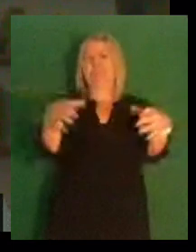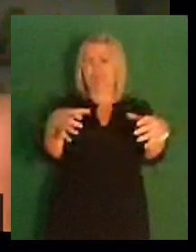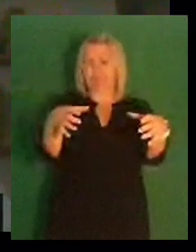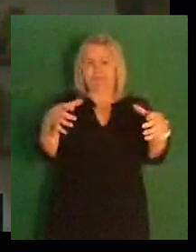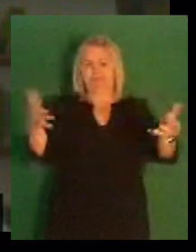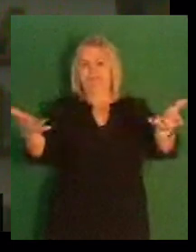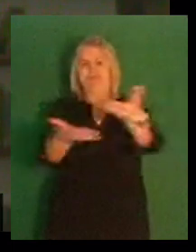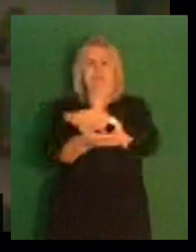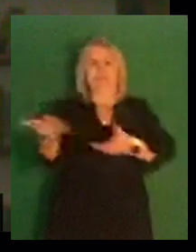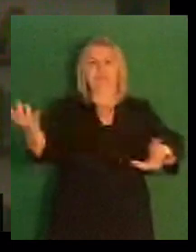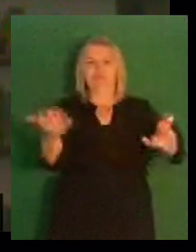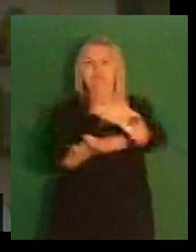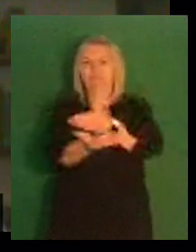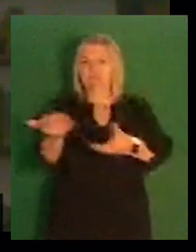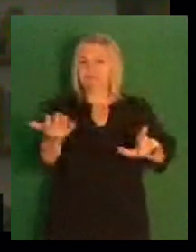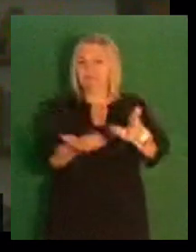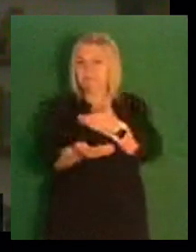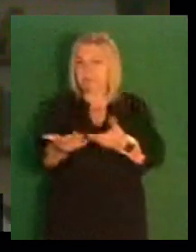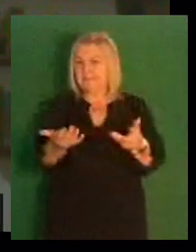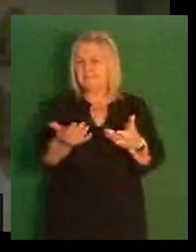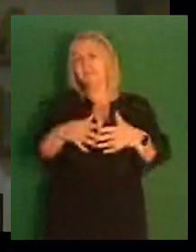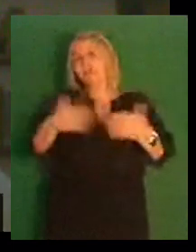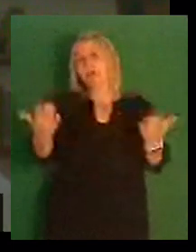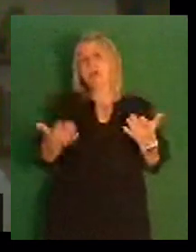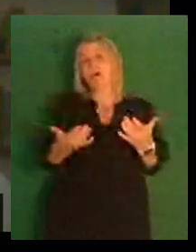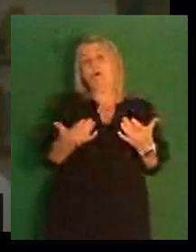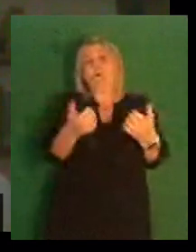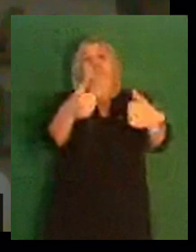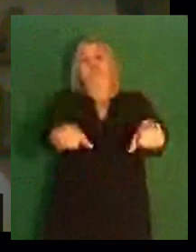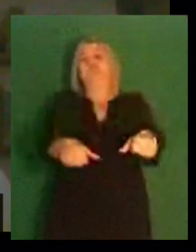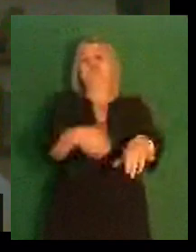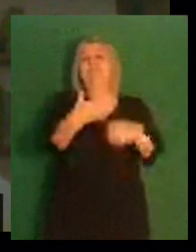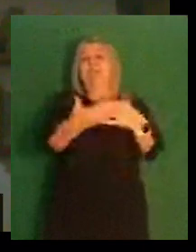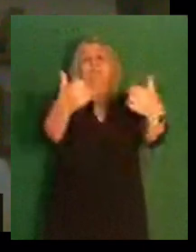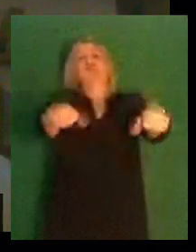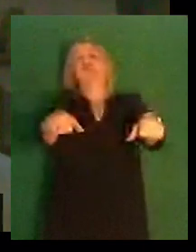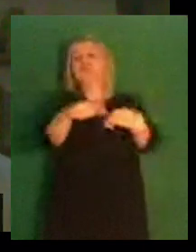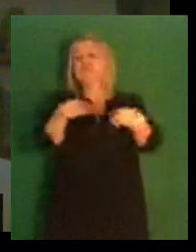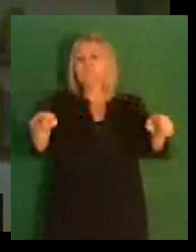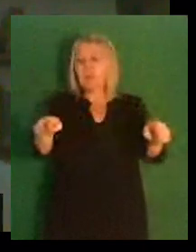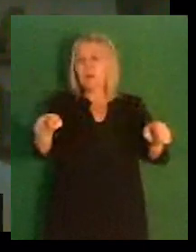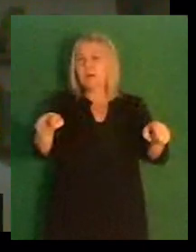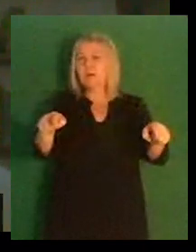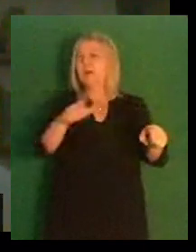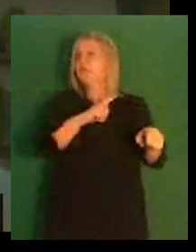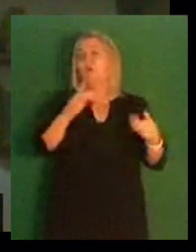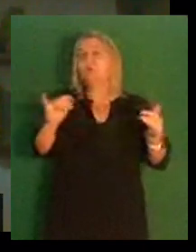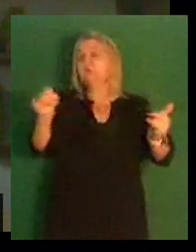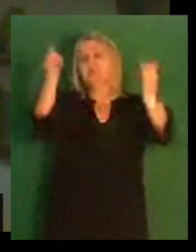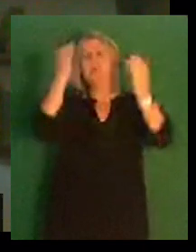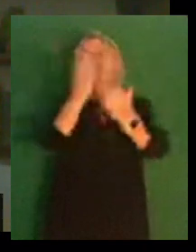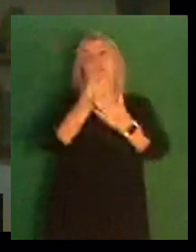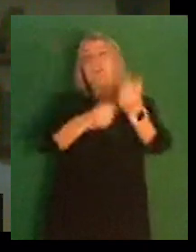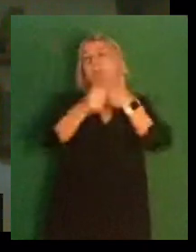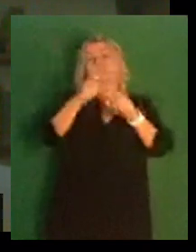the final outcome or the work that we did carry on the festival had then wandered into another space, for example,